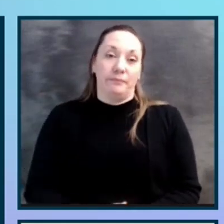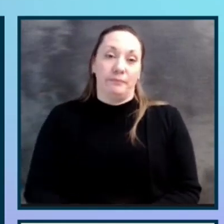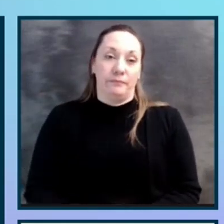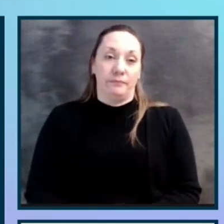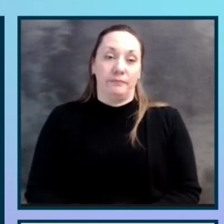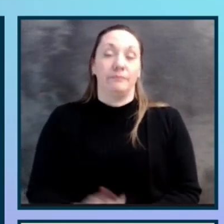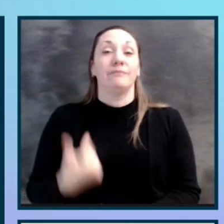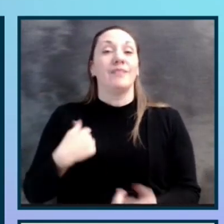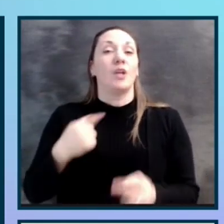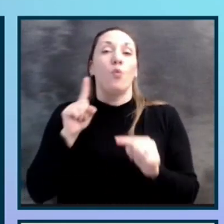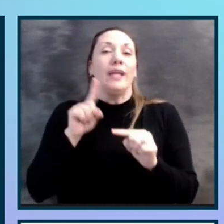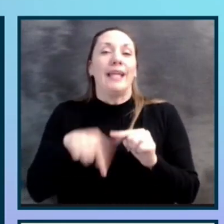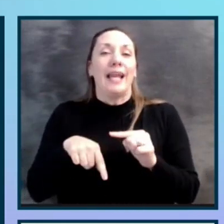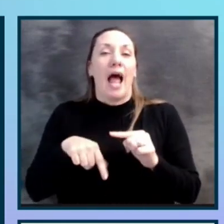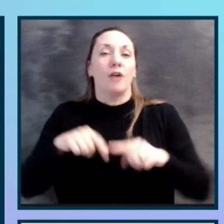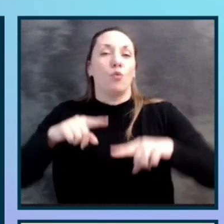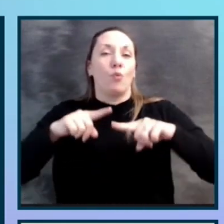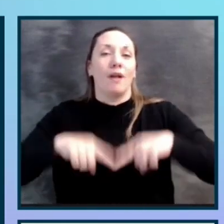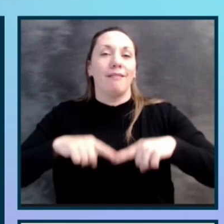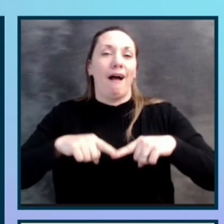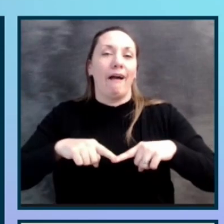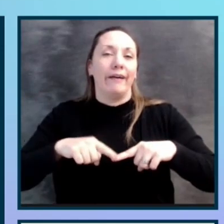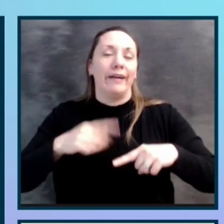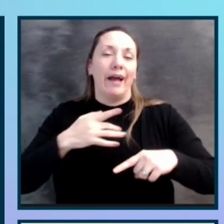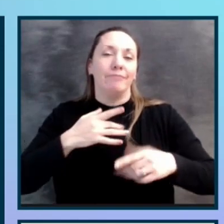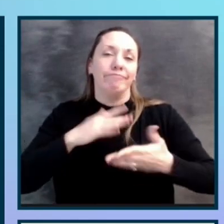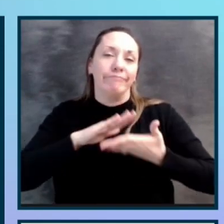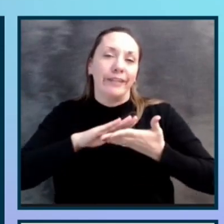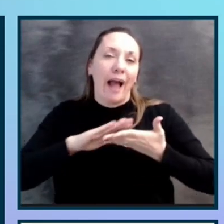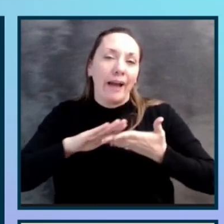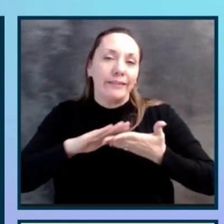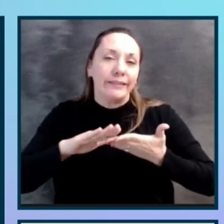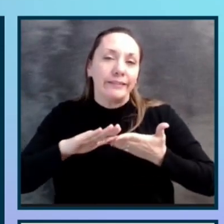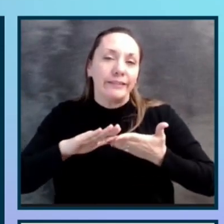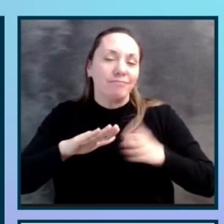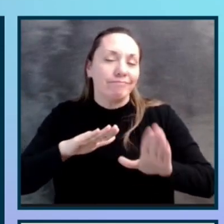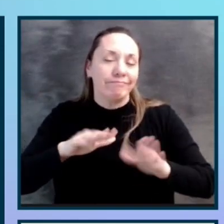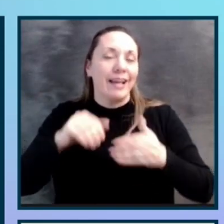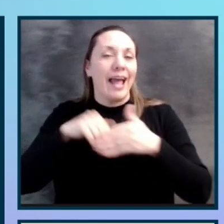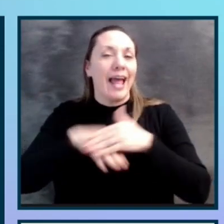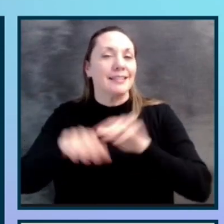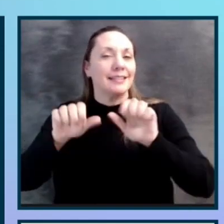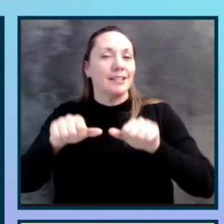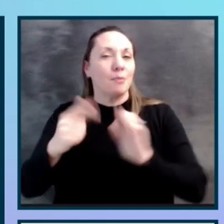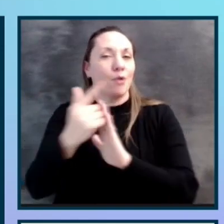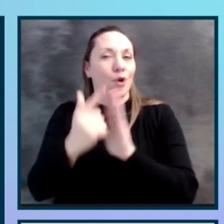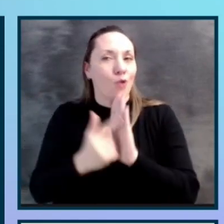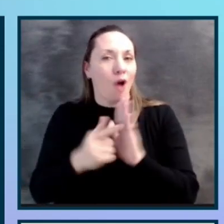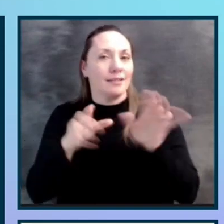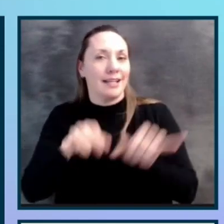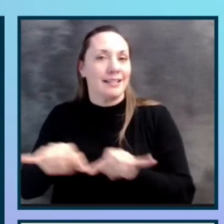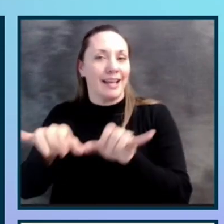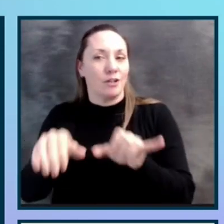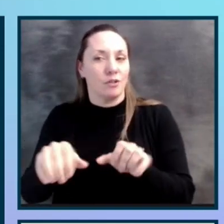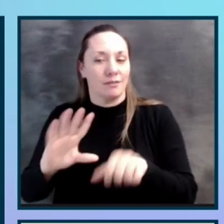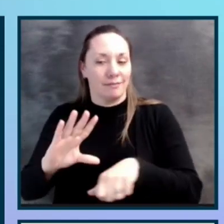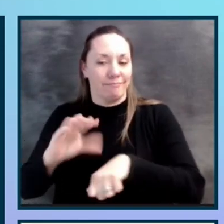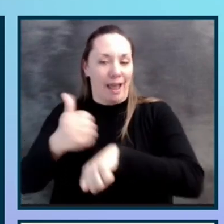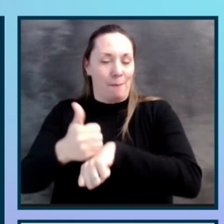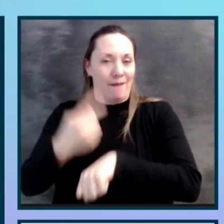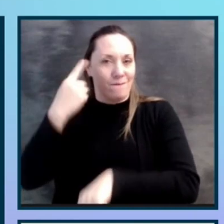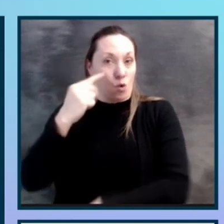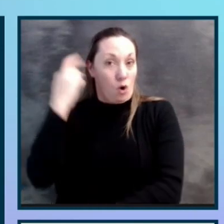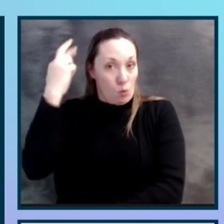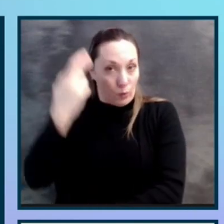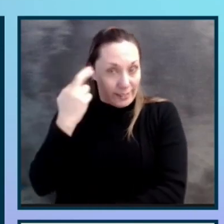We can't rely on kindness. Accessibility laws and standards exist for a reason.